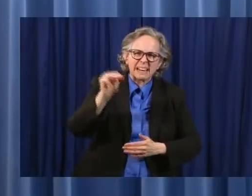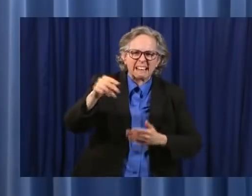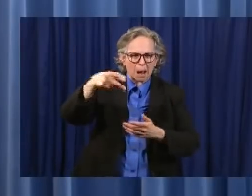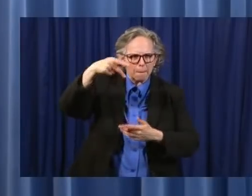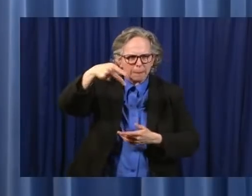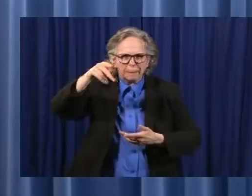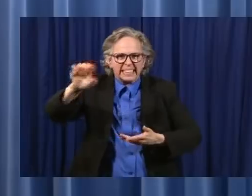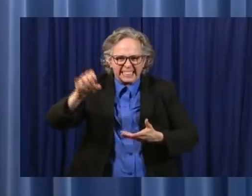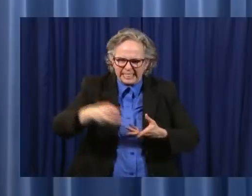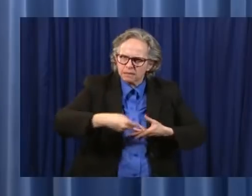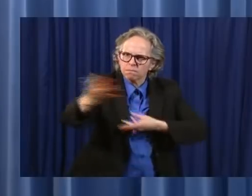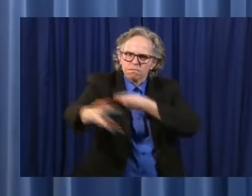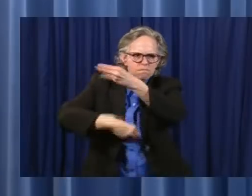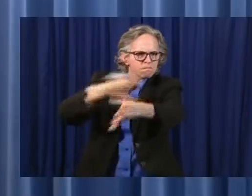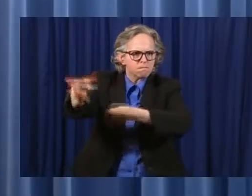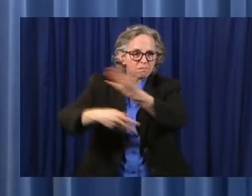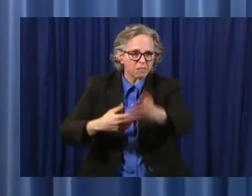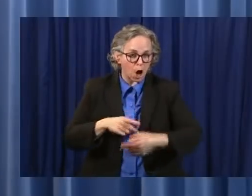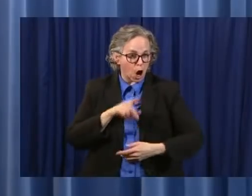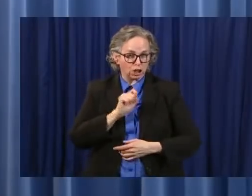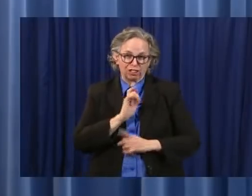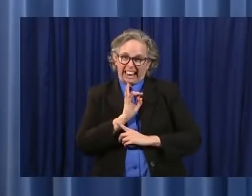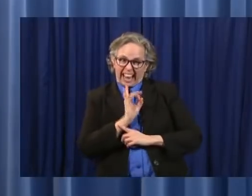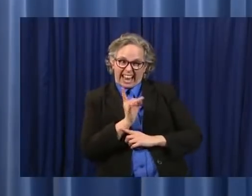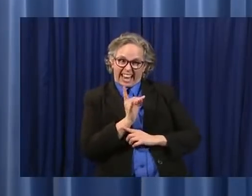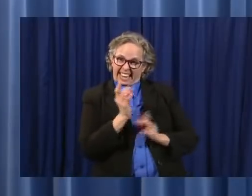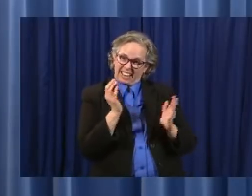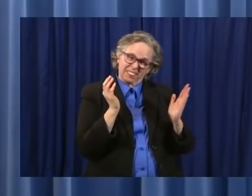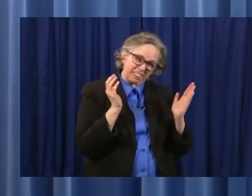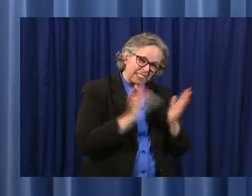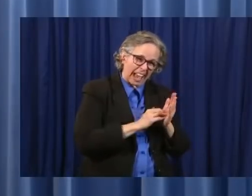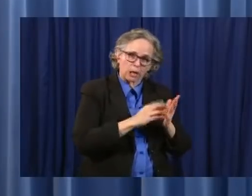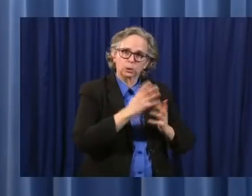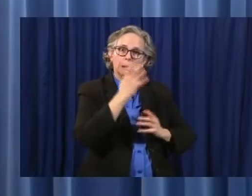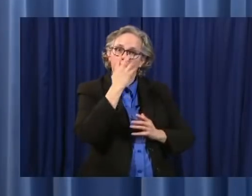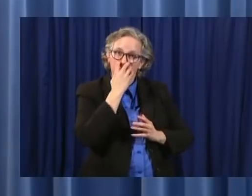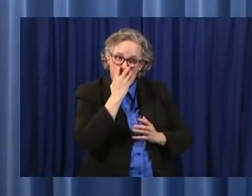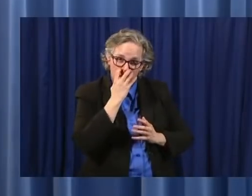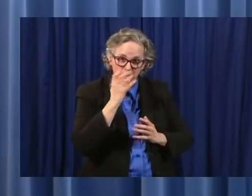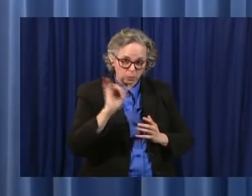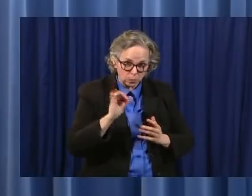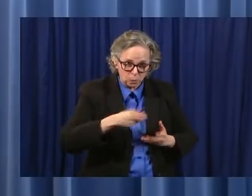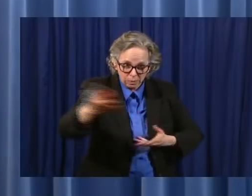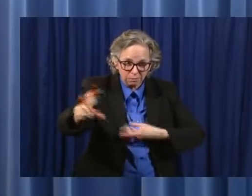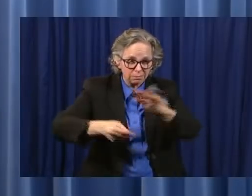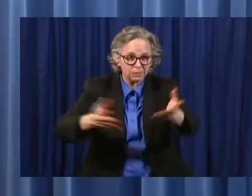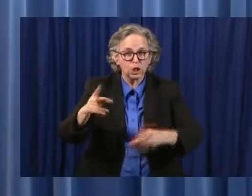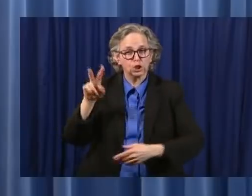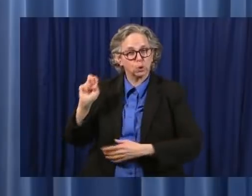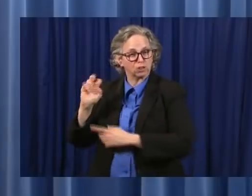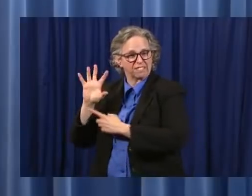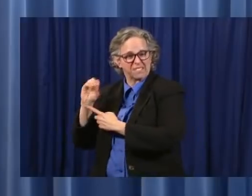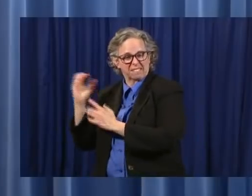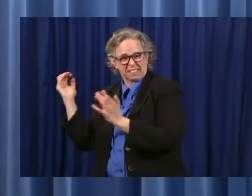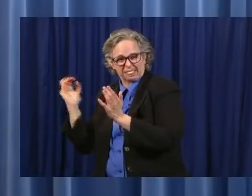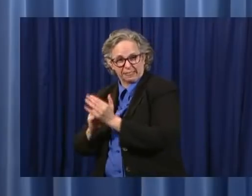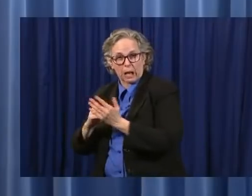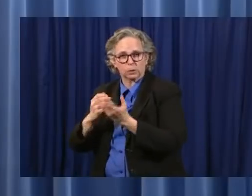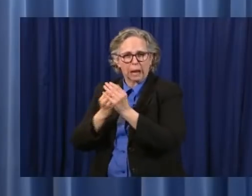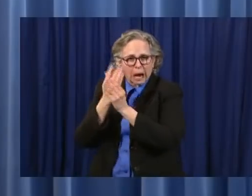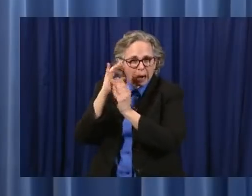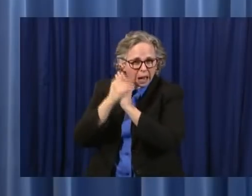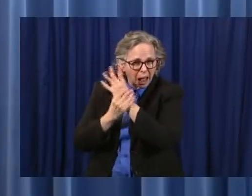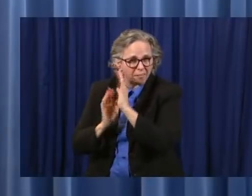108,000 N95 masks, 256,000 gloves, 684 procedure masks,